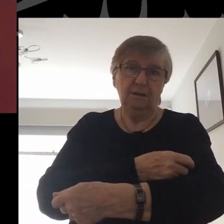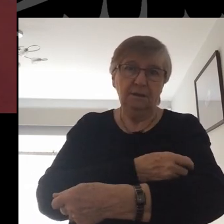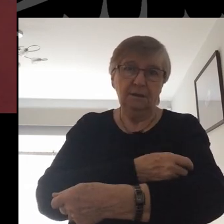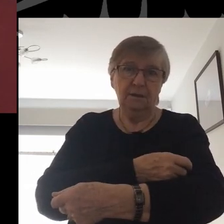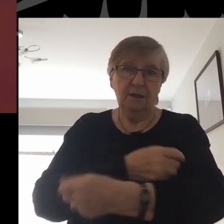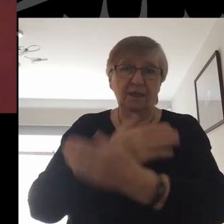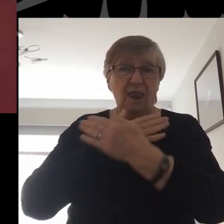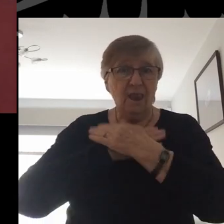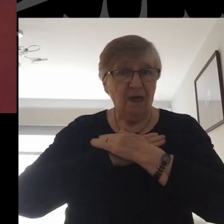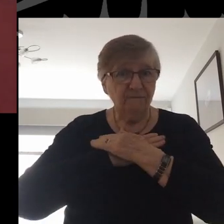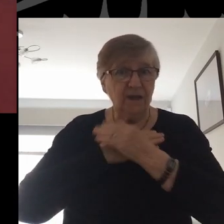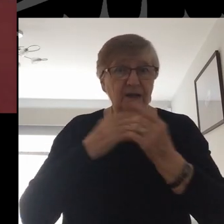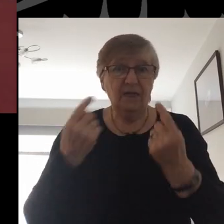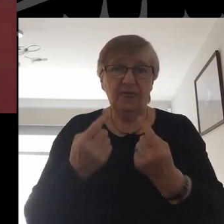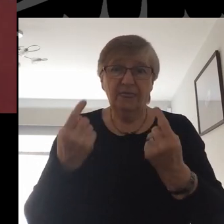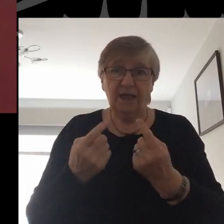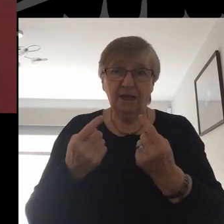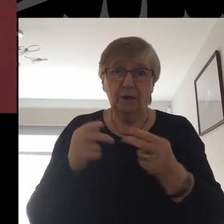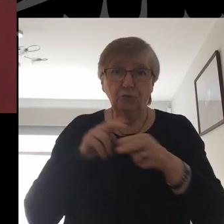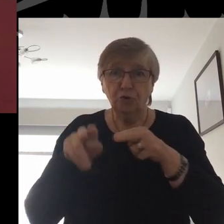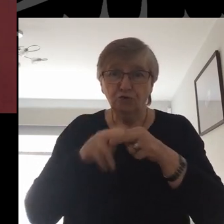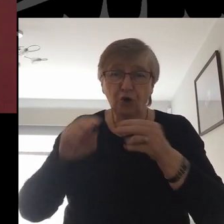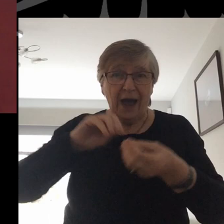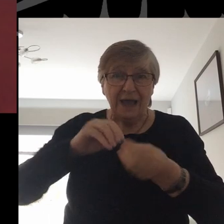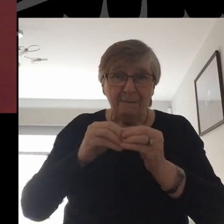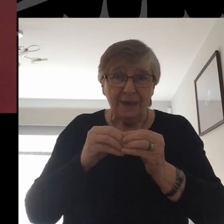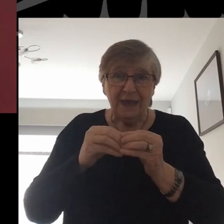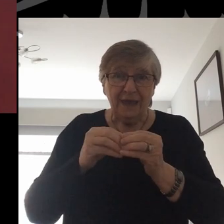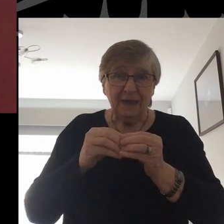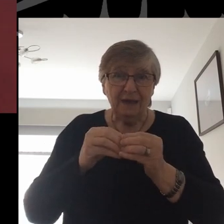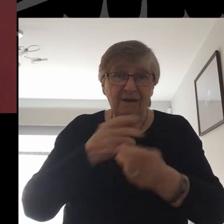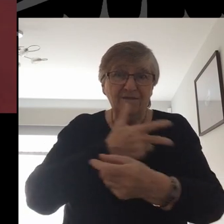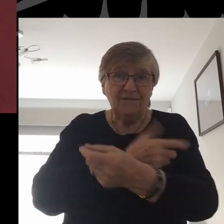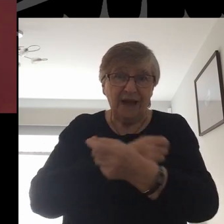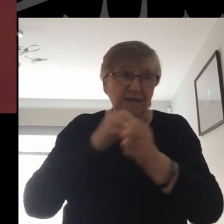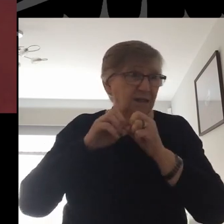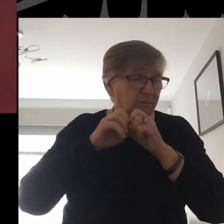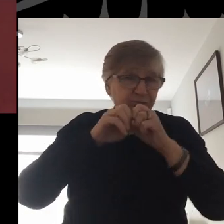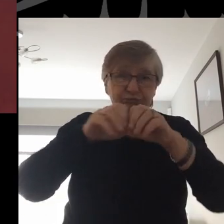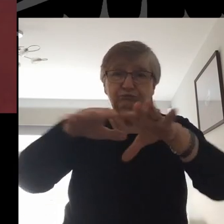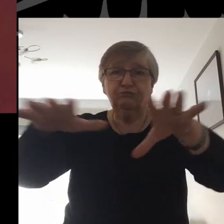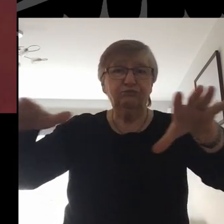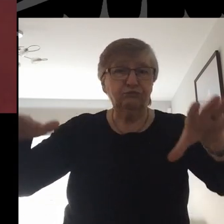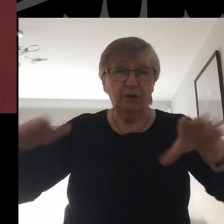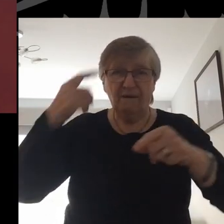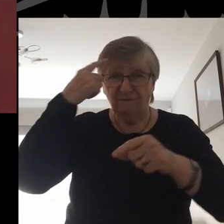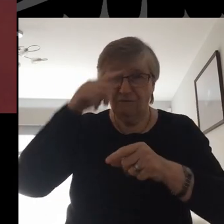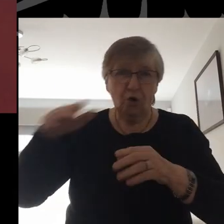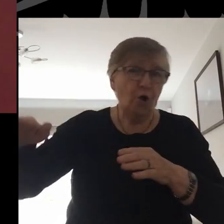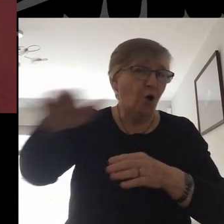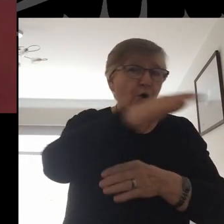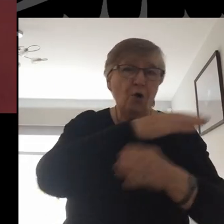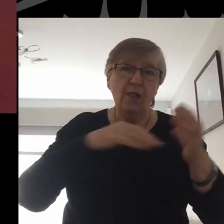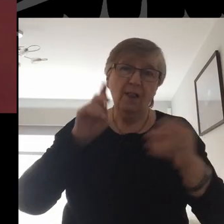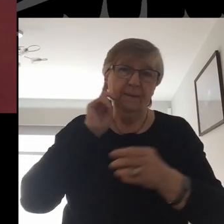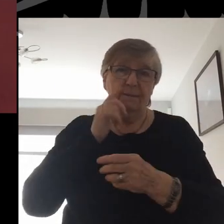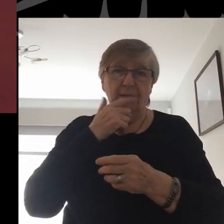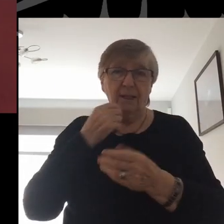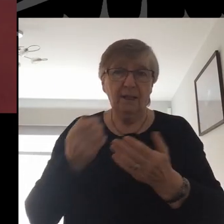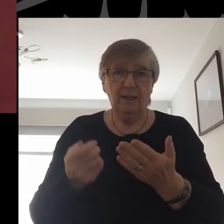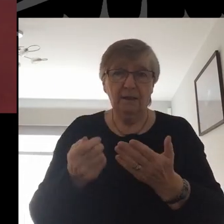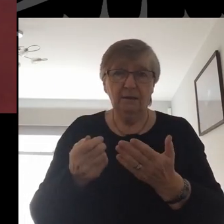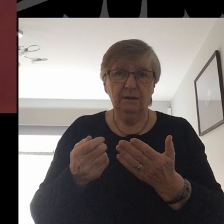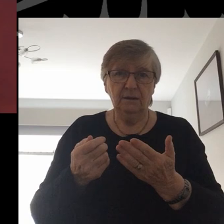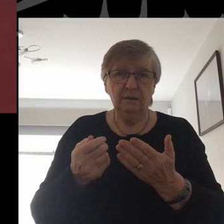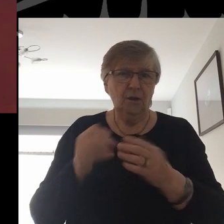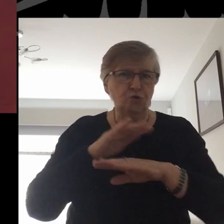Surely the loving thing would be to try and make this vaccine as available, as widespread as possible. It wouldn't